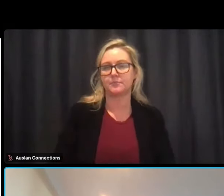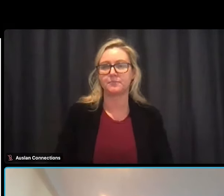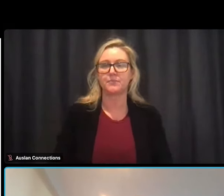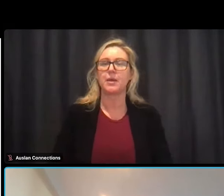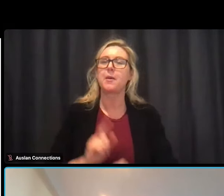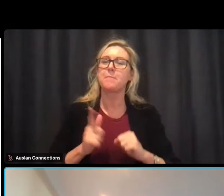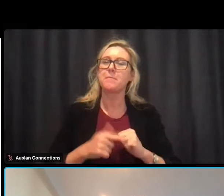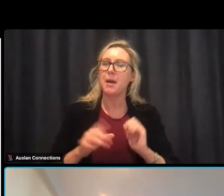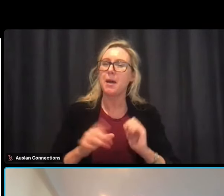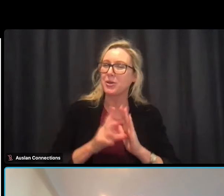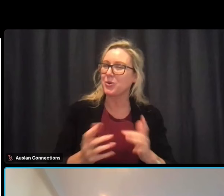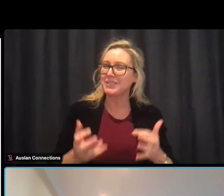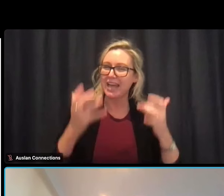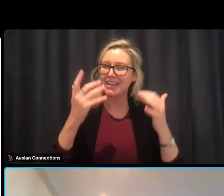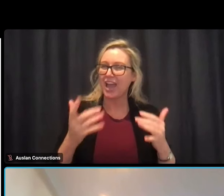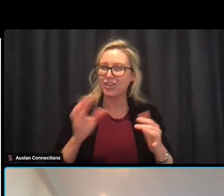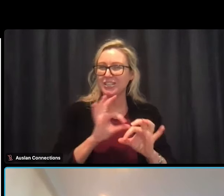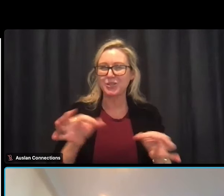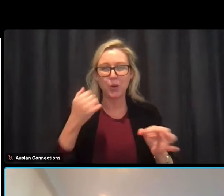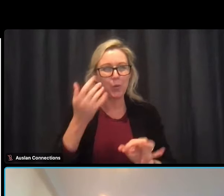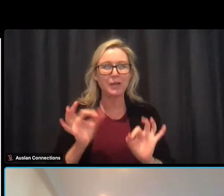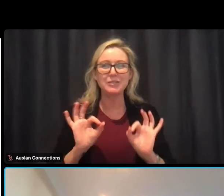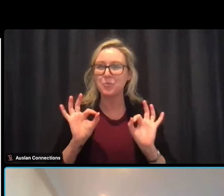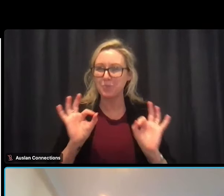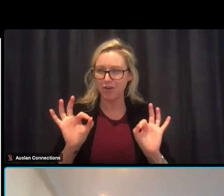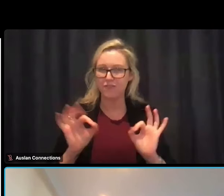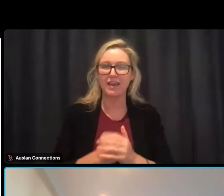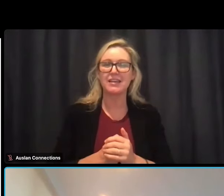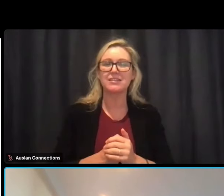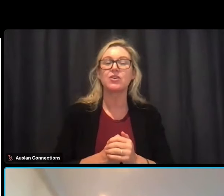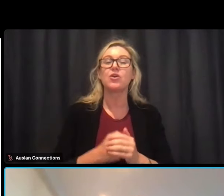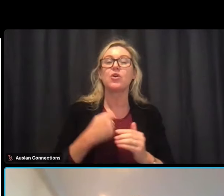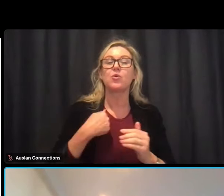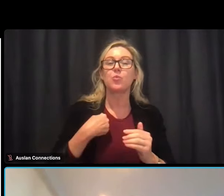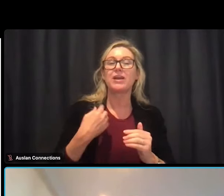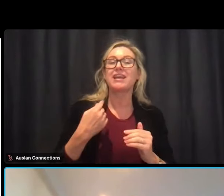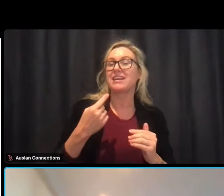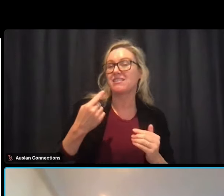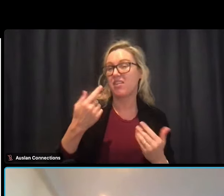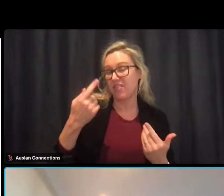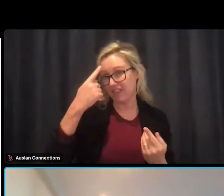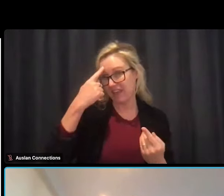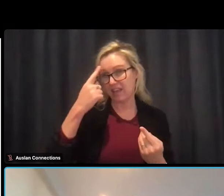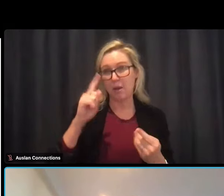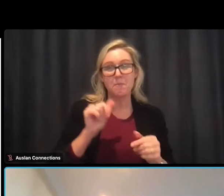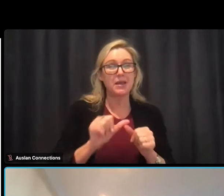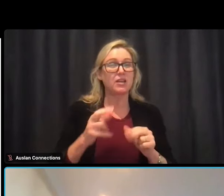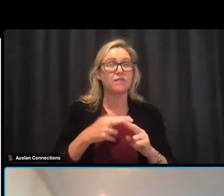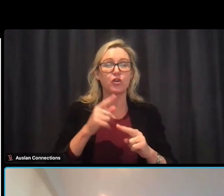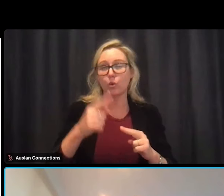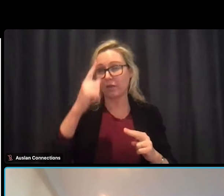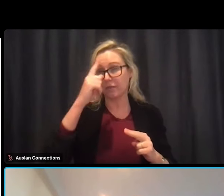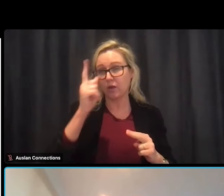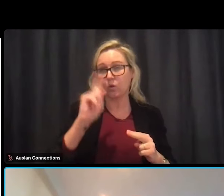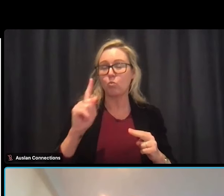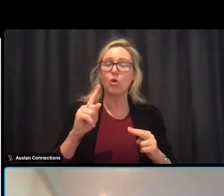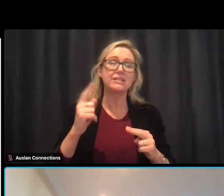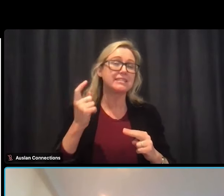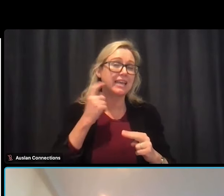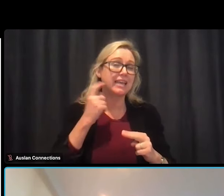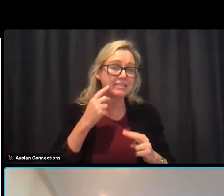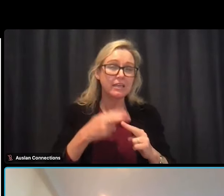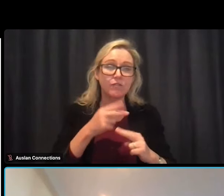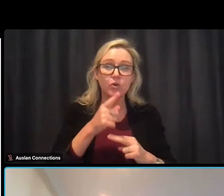exact science. So where there's got to be an allocation, what we're suggesting you use what is reasonable and supportable,